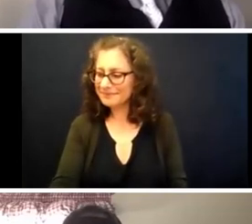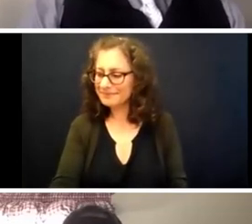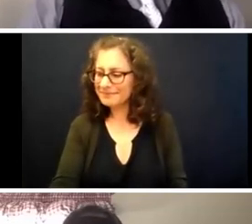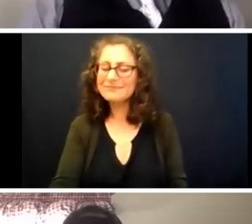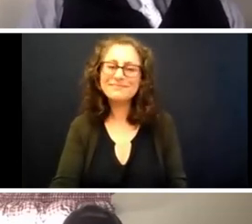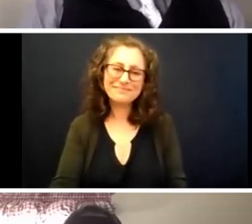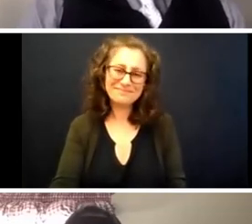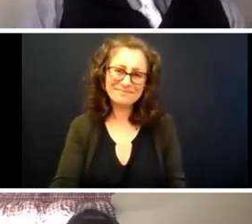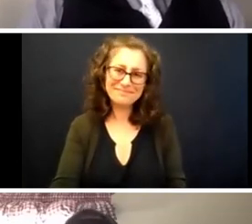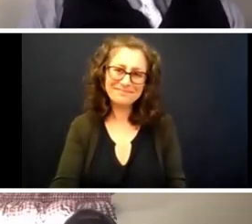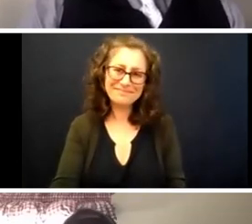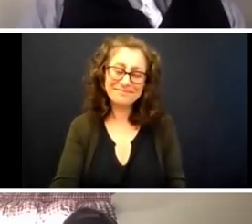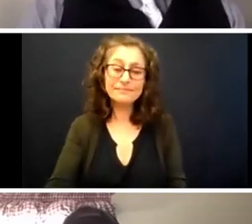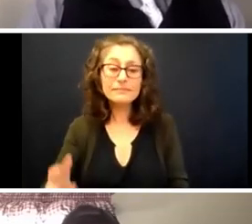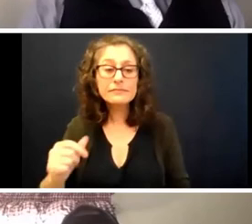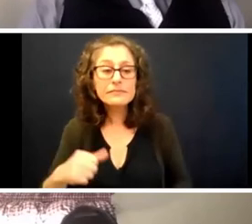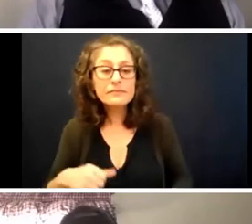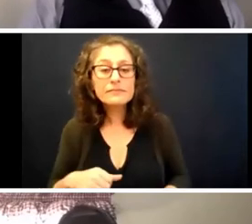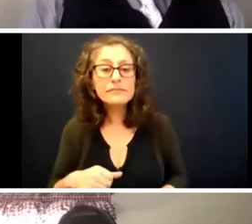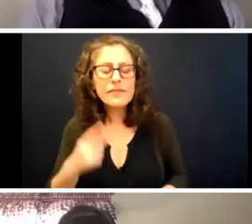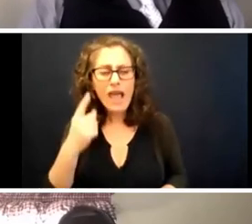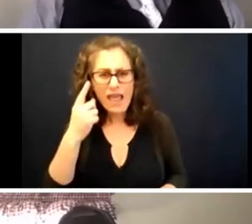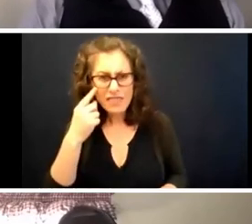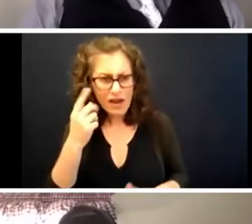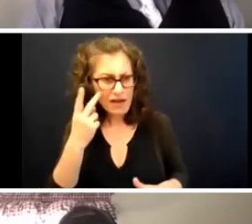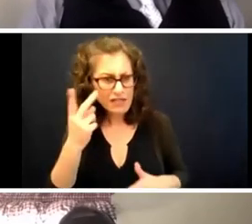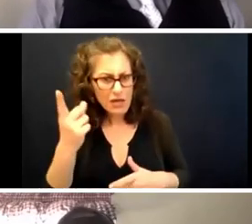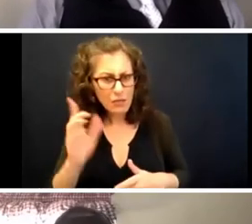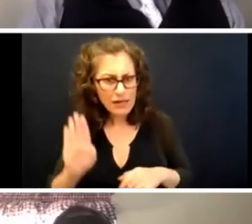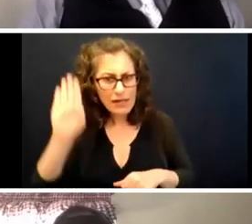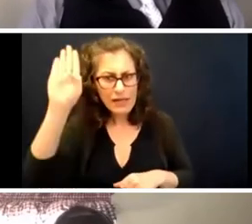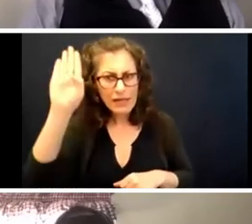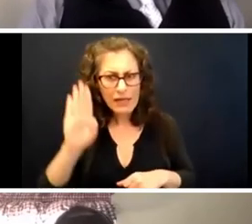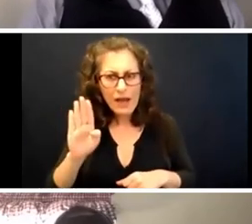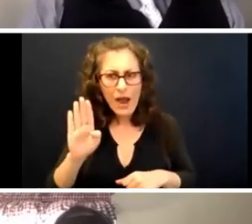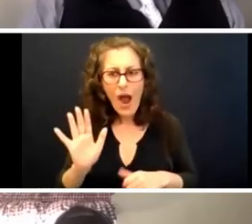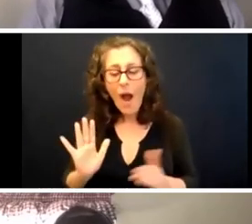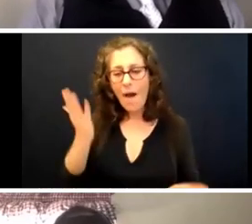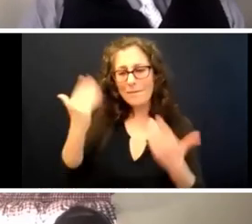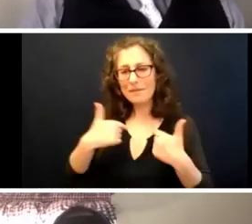let's see. I thought I saw a hand raised. That might have been me.